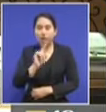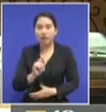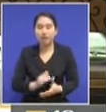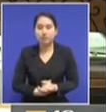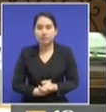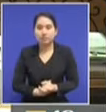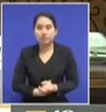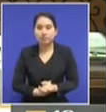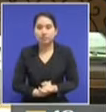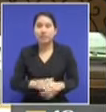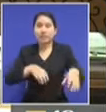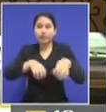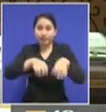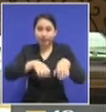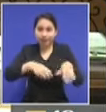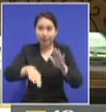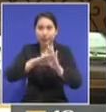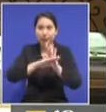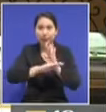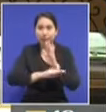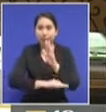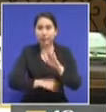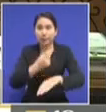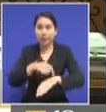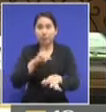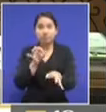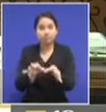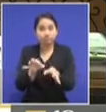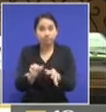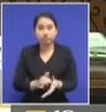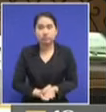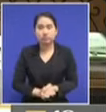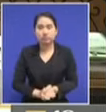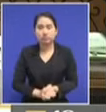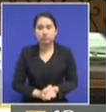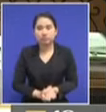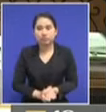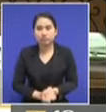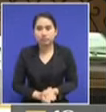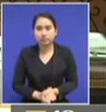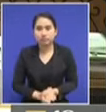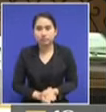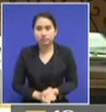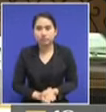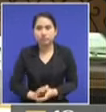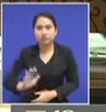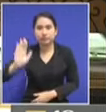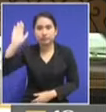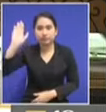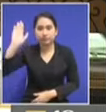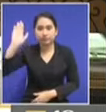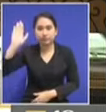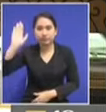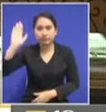So a committee of 6 persons to count the votes has been set up. So the vote will